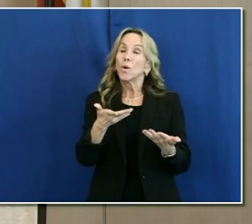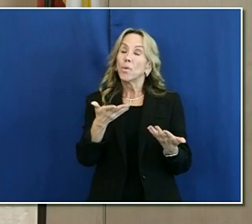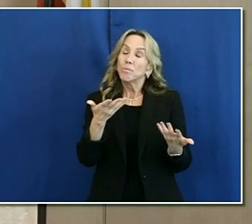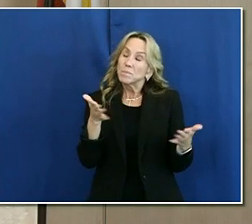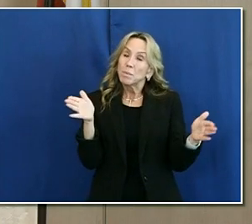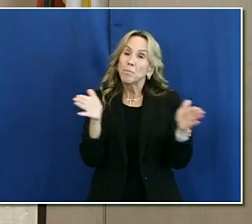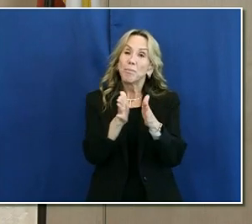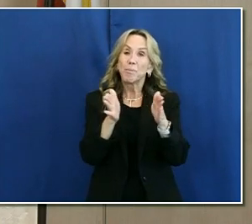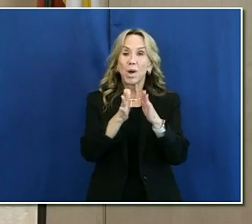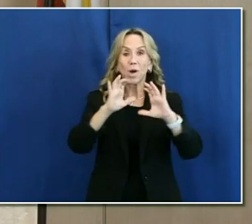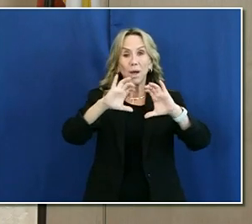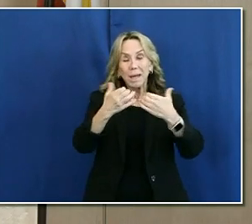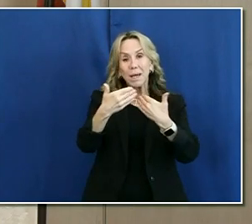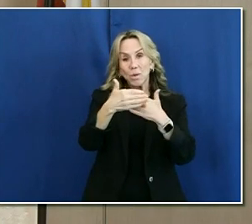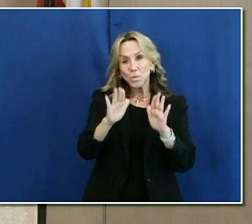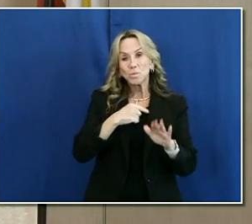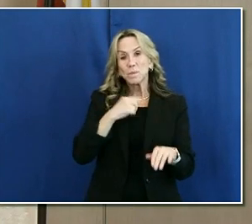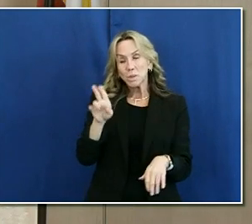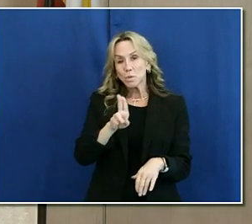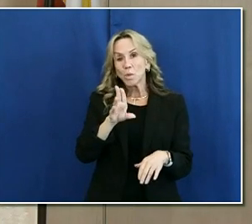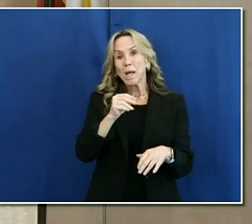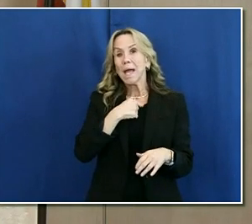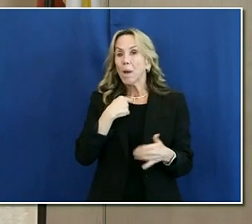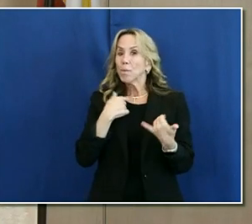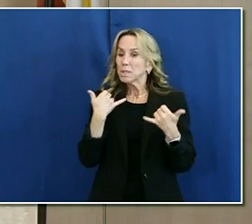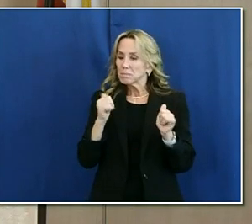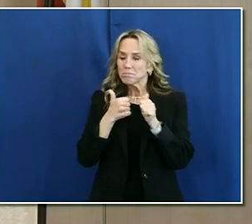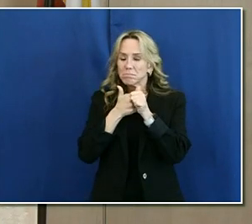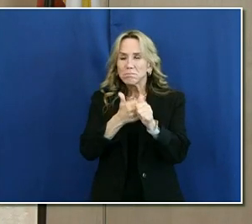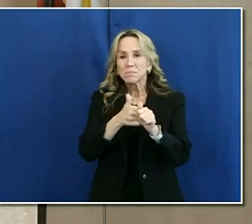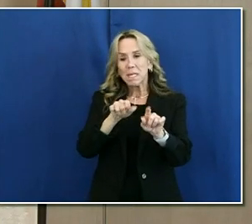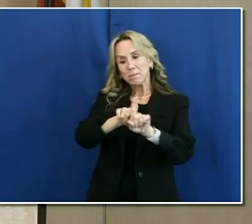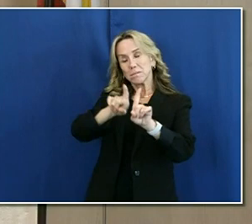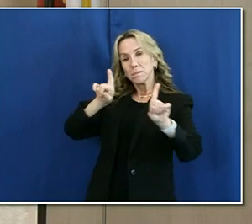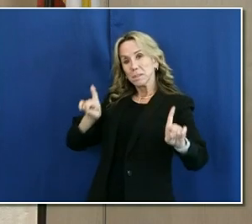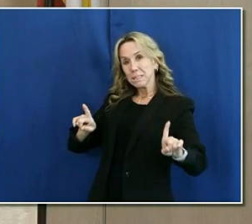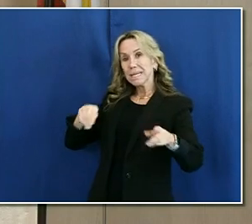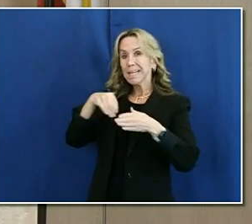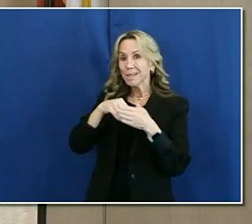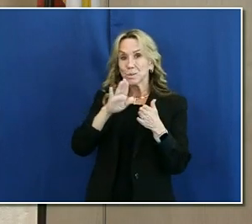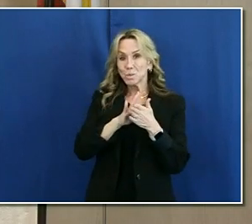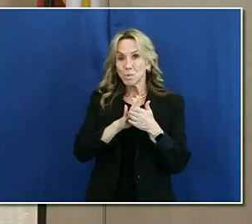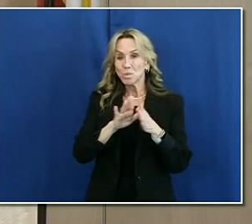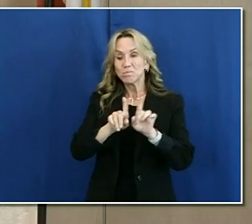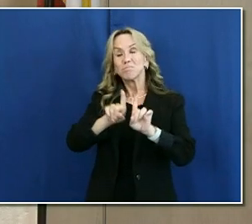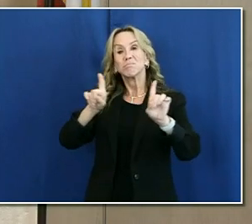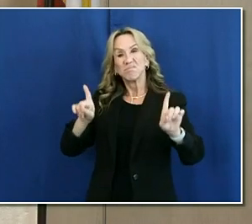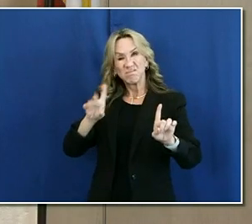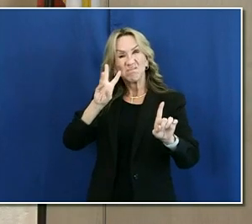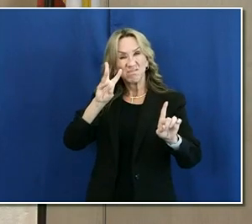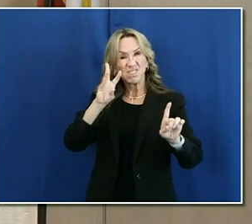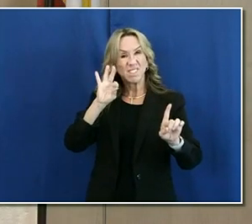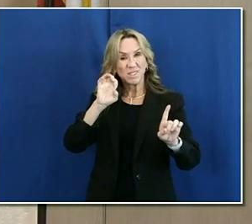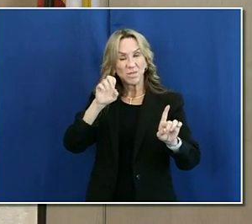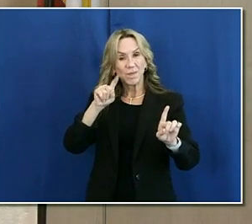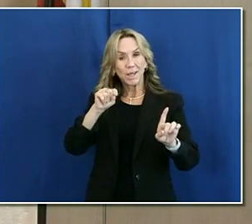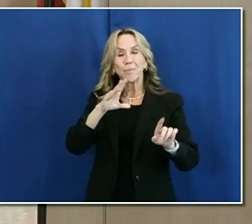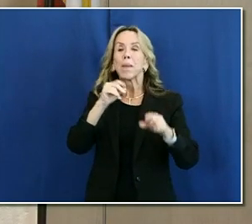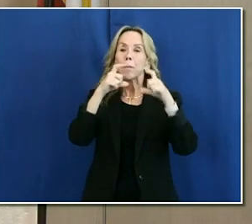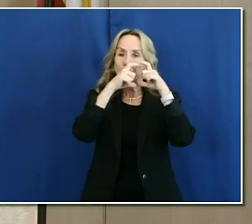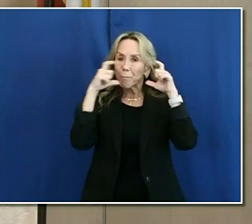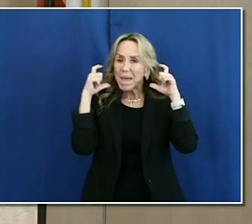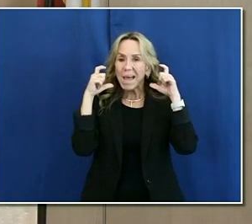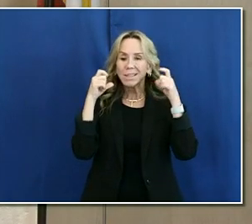classroom sizes and adhering to the 6 feet separation, as well as masks and sanitation. Again, those